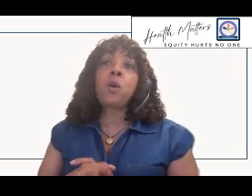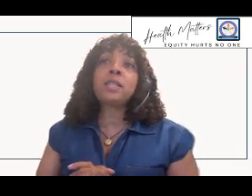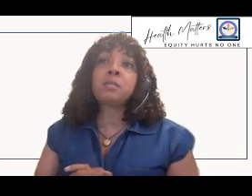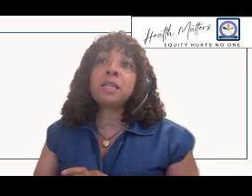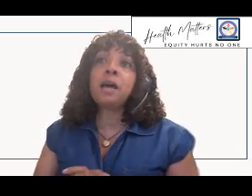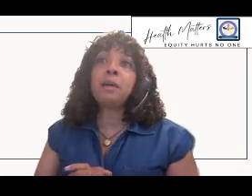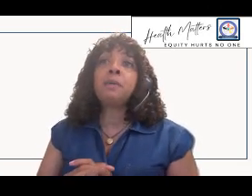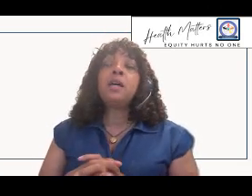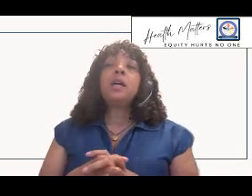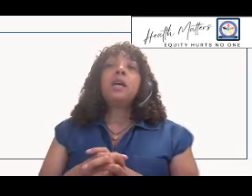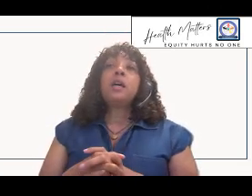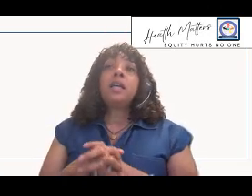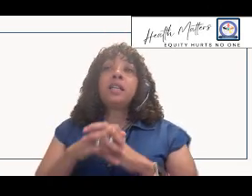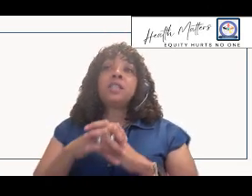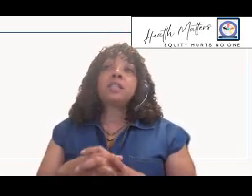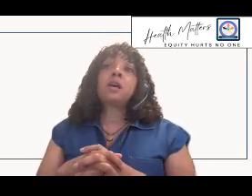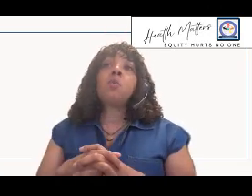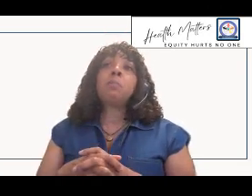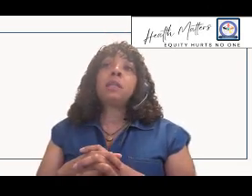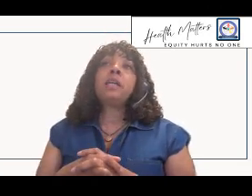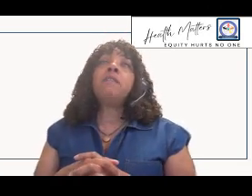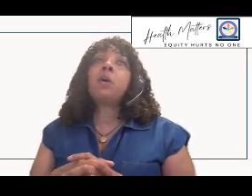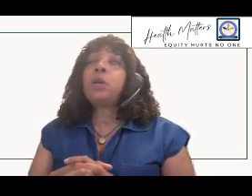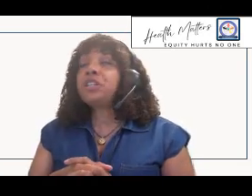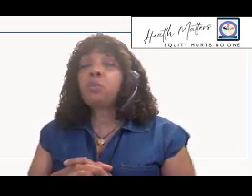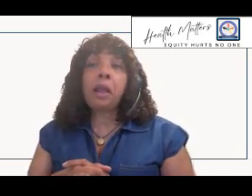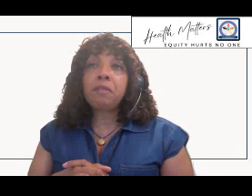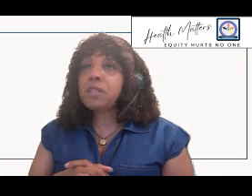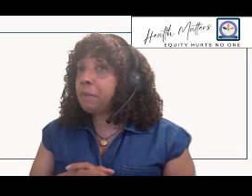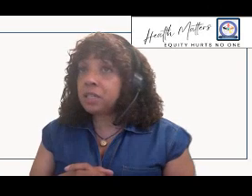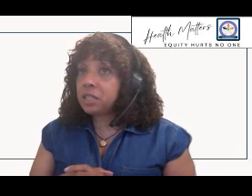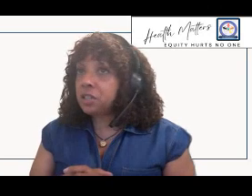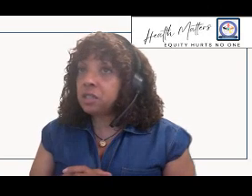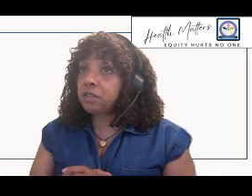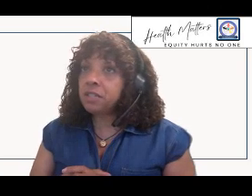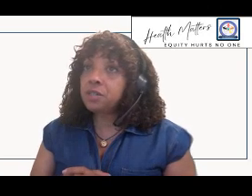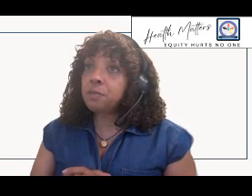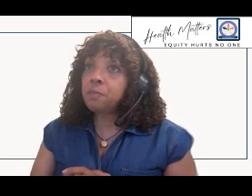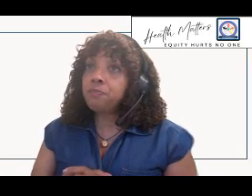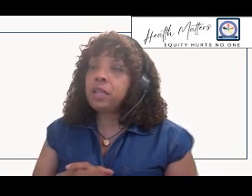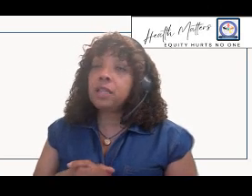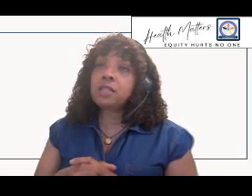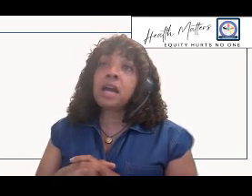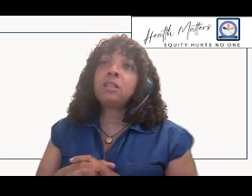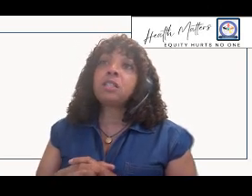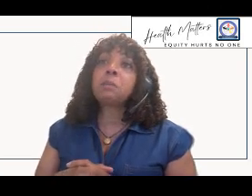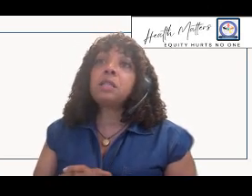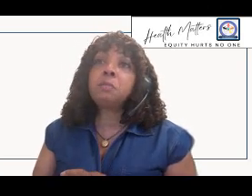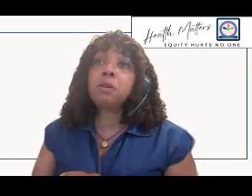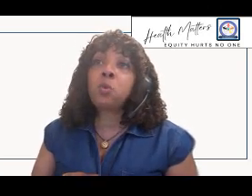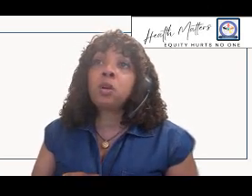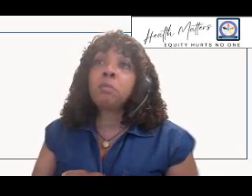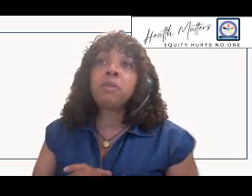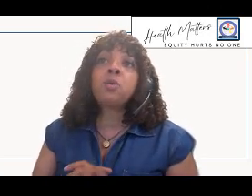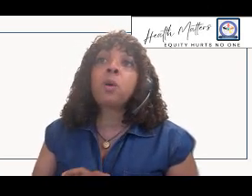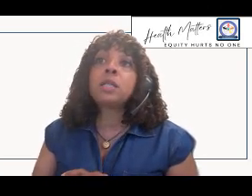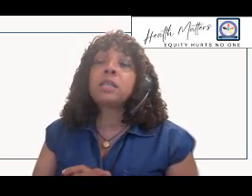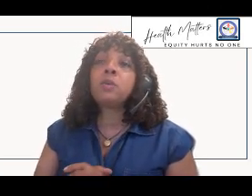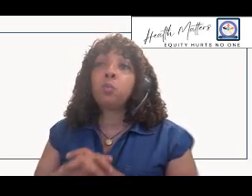notes for quite some time. It is somewhat believed that we just ran out of time in this legislative session. That it's not that some of these bills